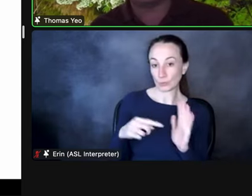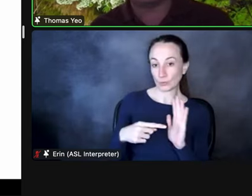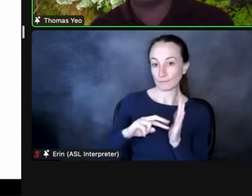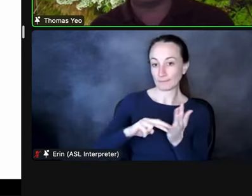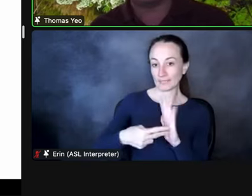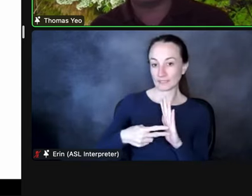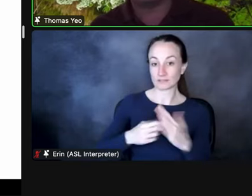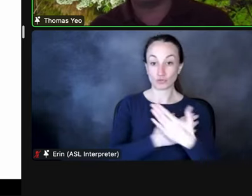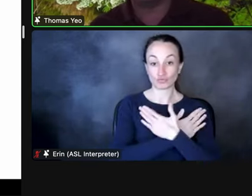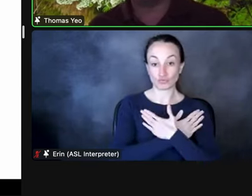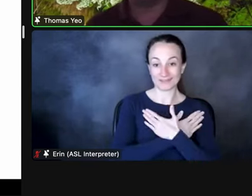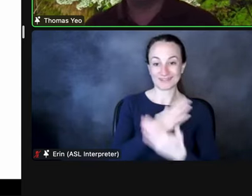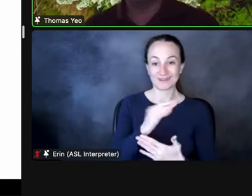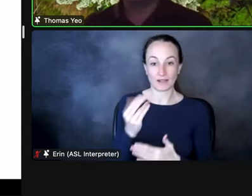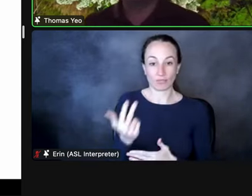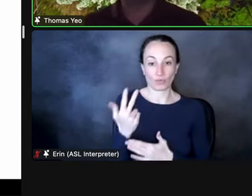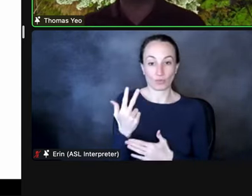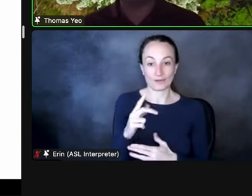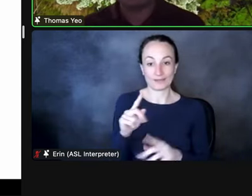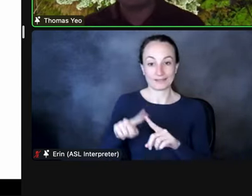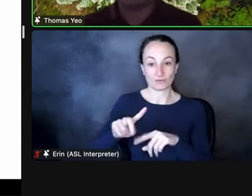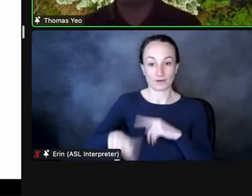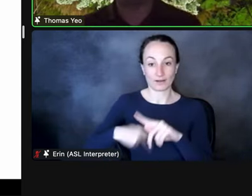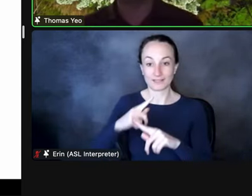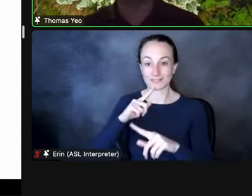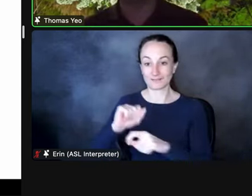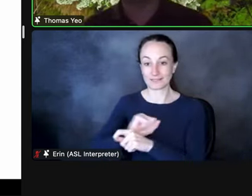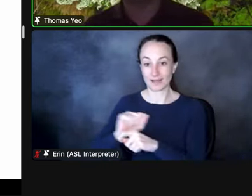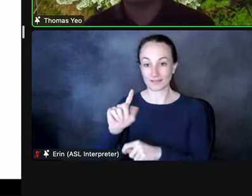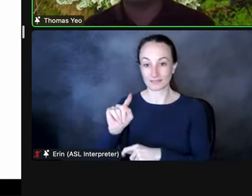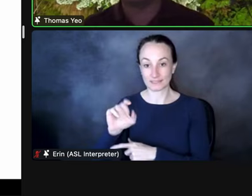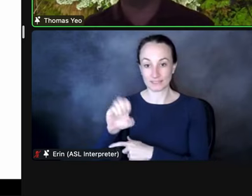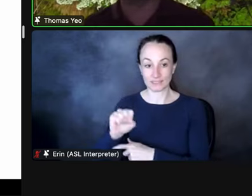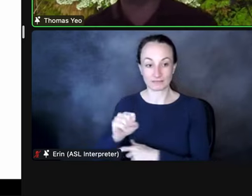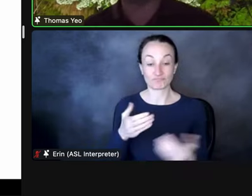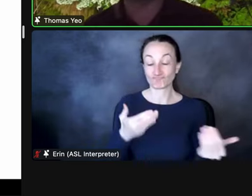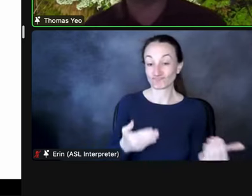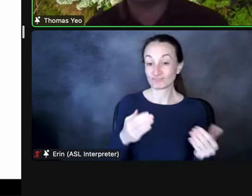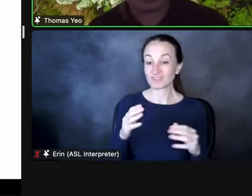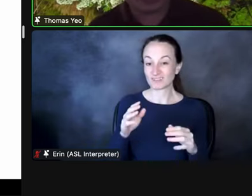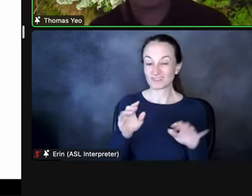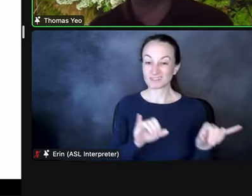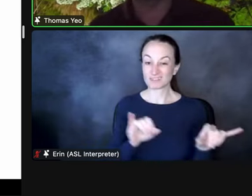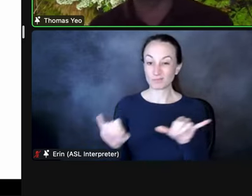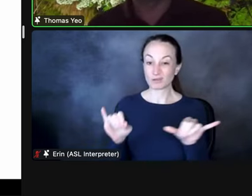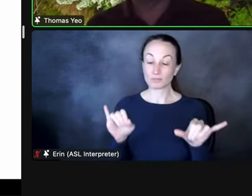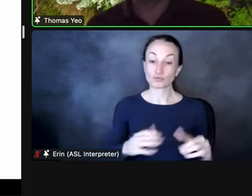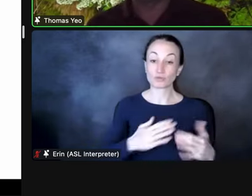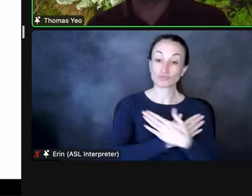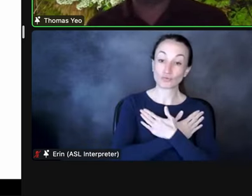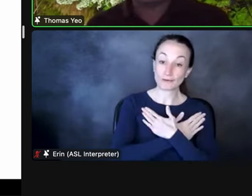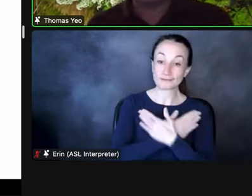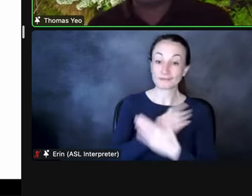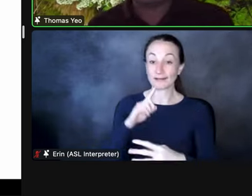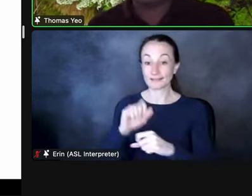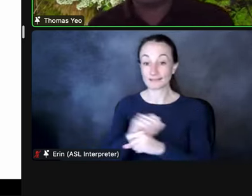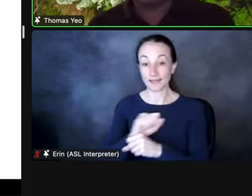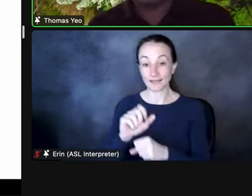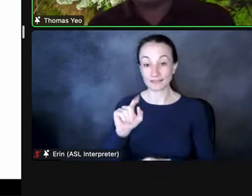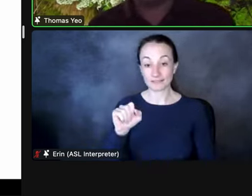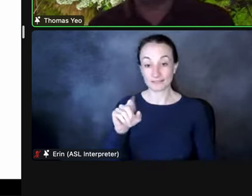three task states. Here's the similarity of predictive neural features across resting and task states. A green